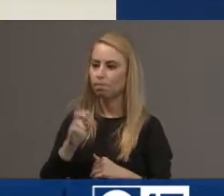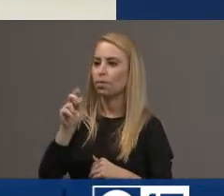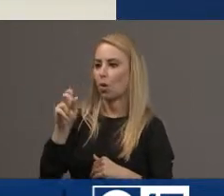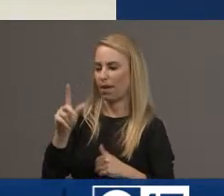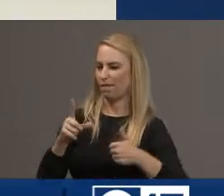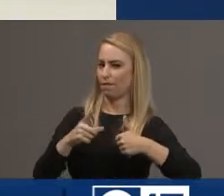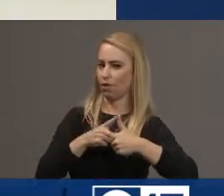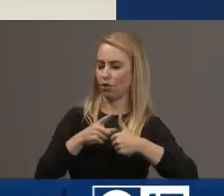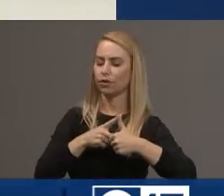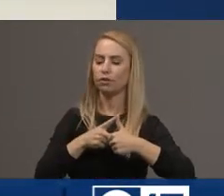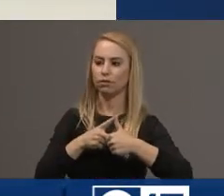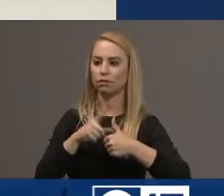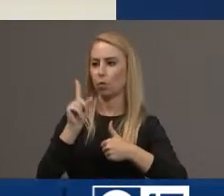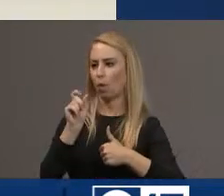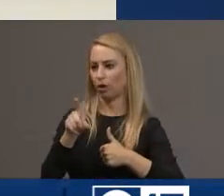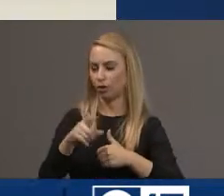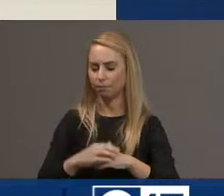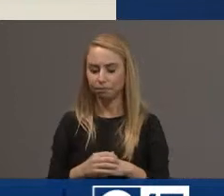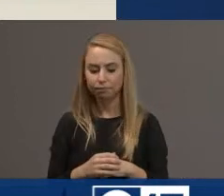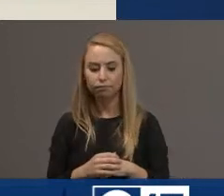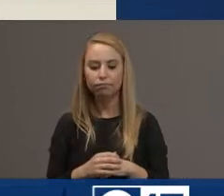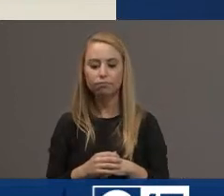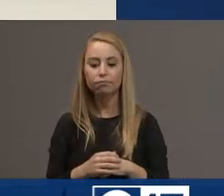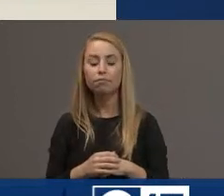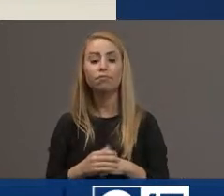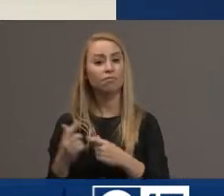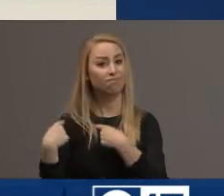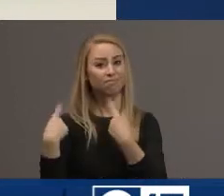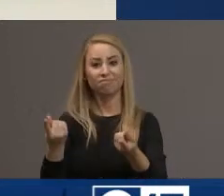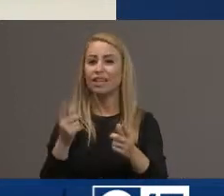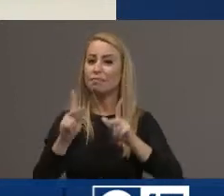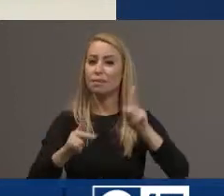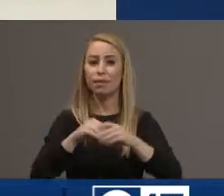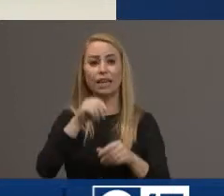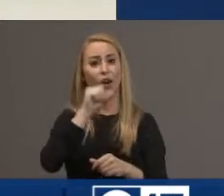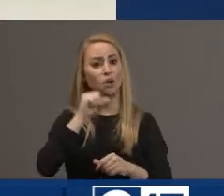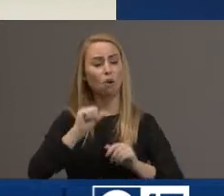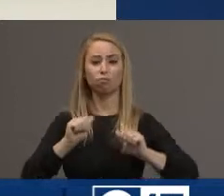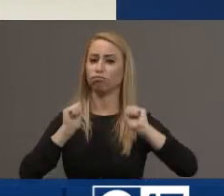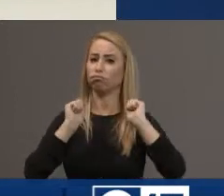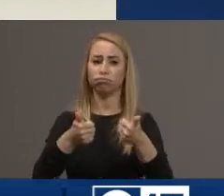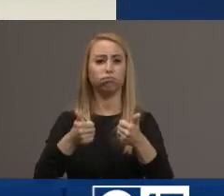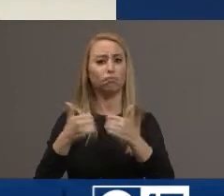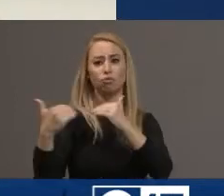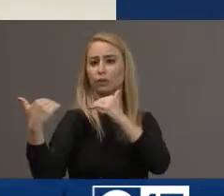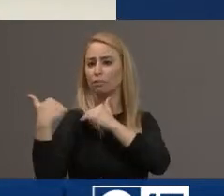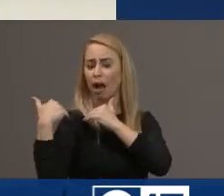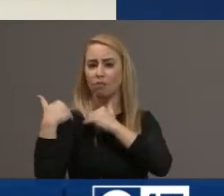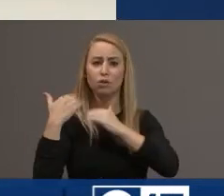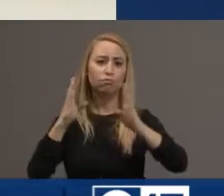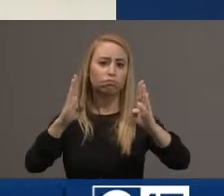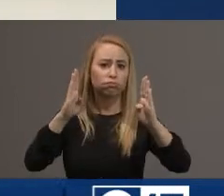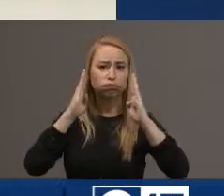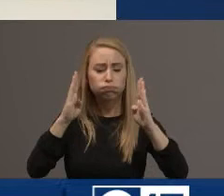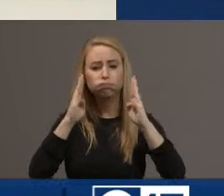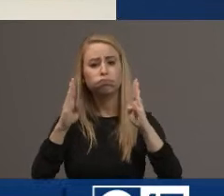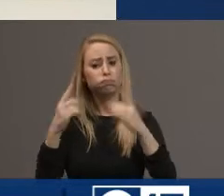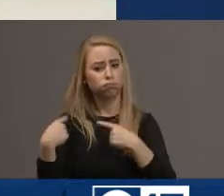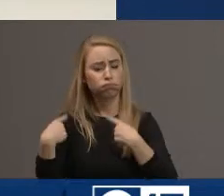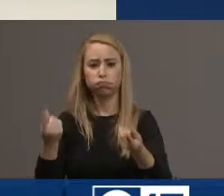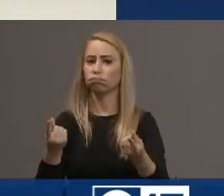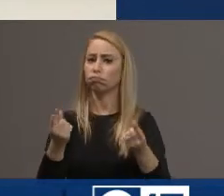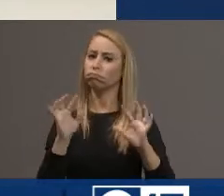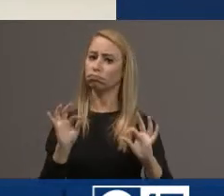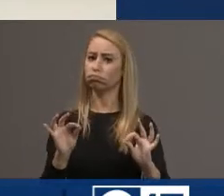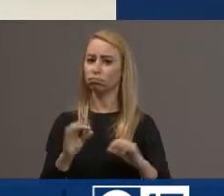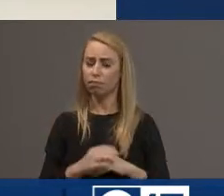we're suggesting right now, first I want to say Arizonans have been great. They've been responsible. They've listened. And on